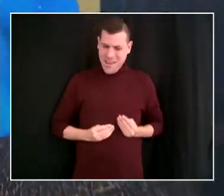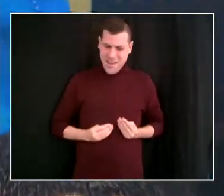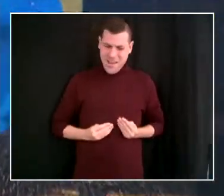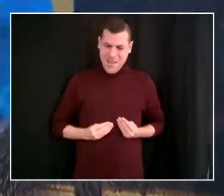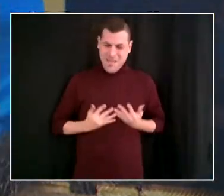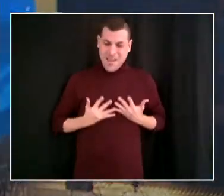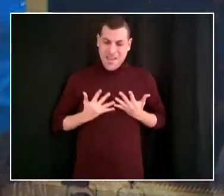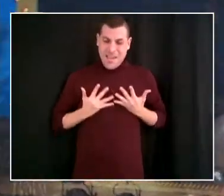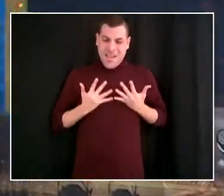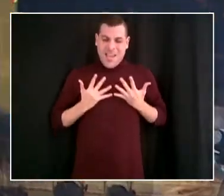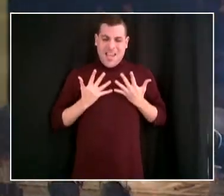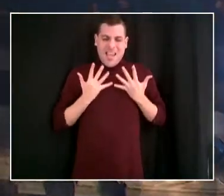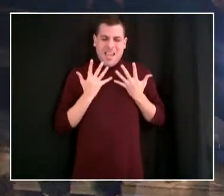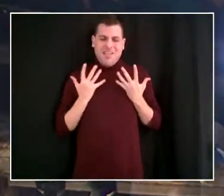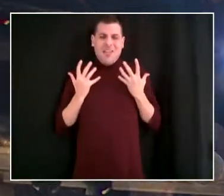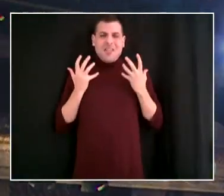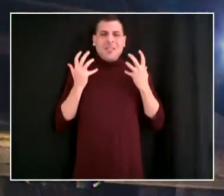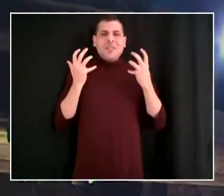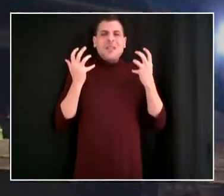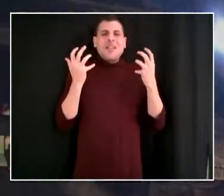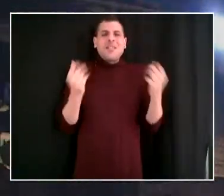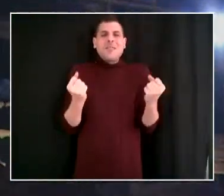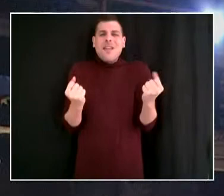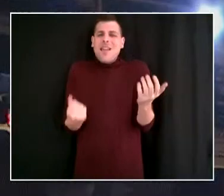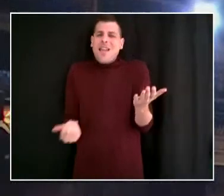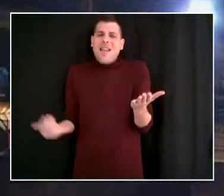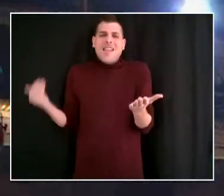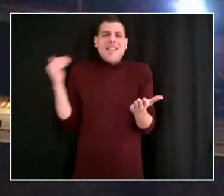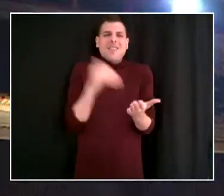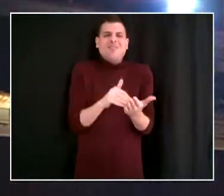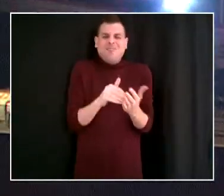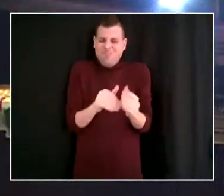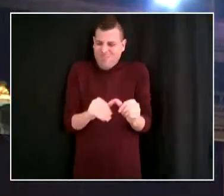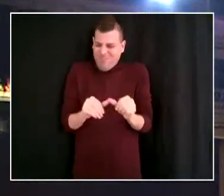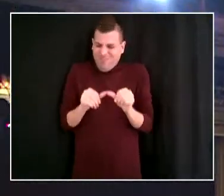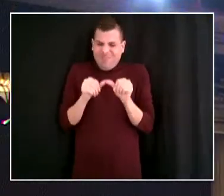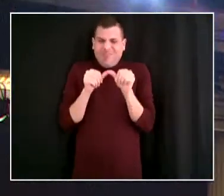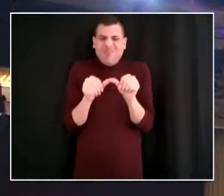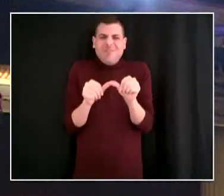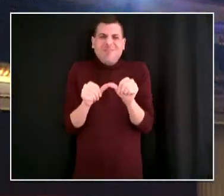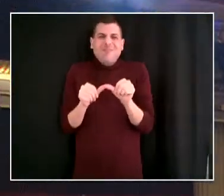weary feet come to the place from which our